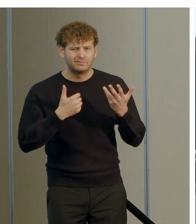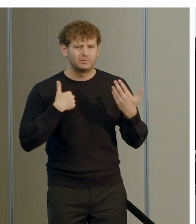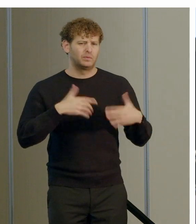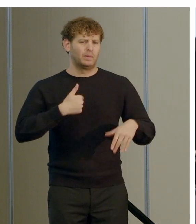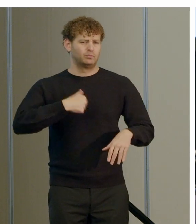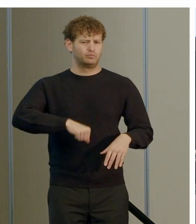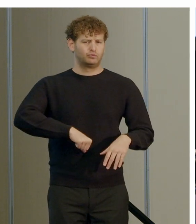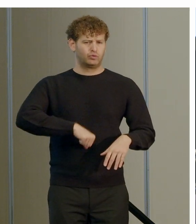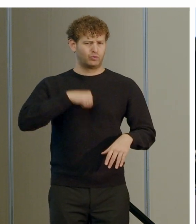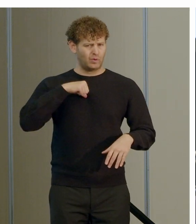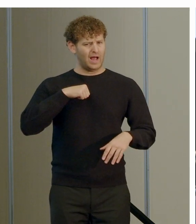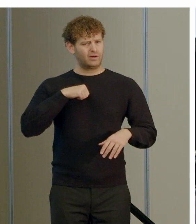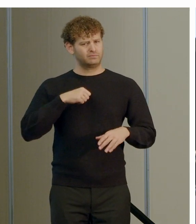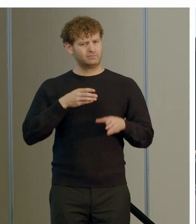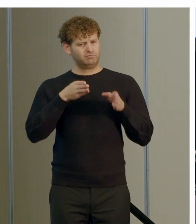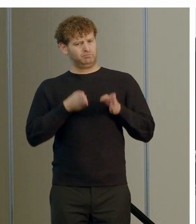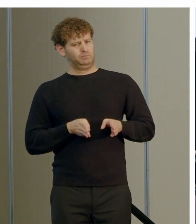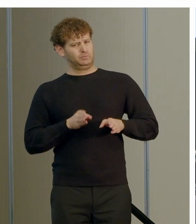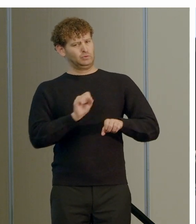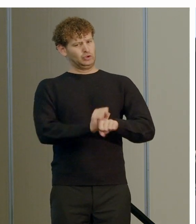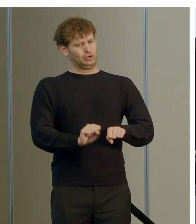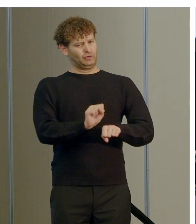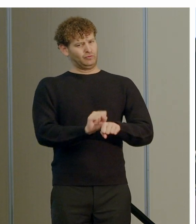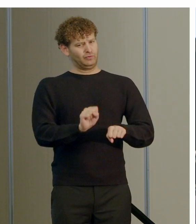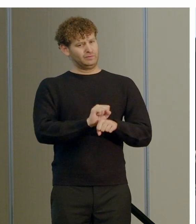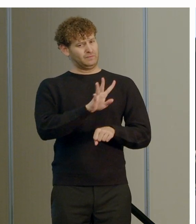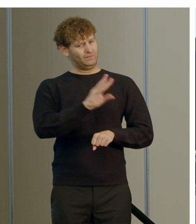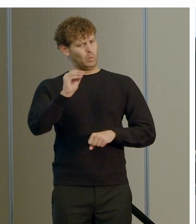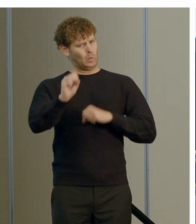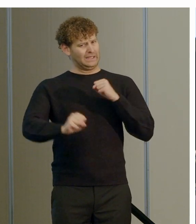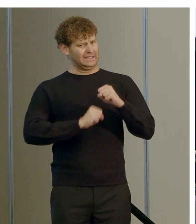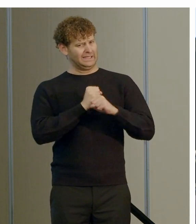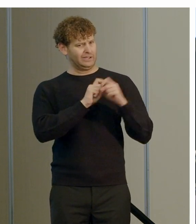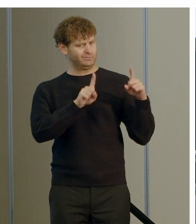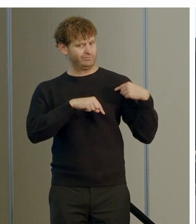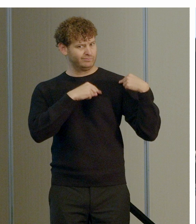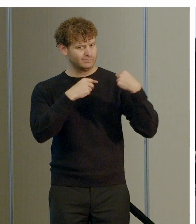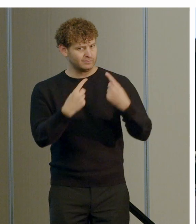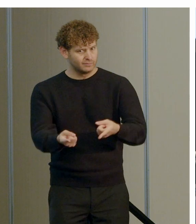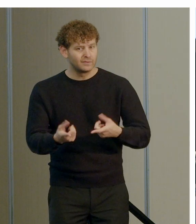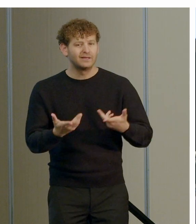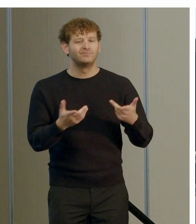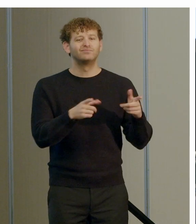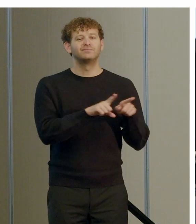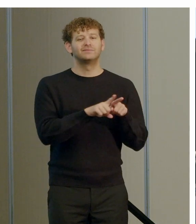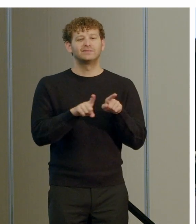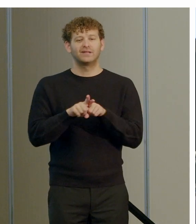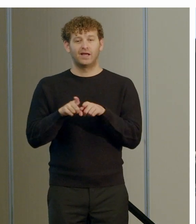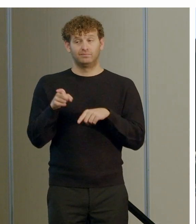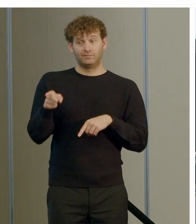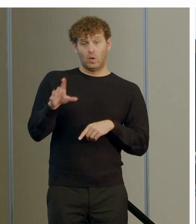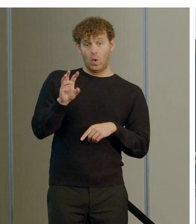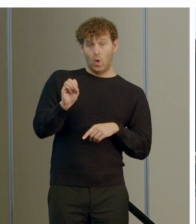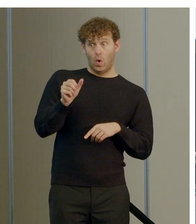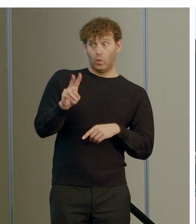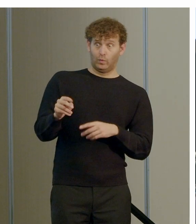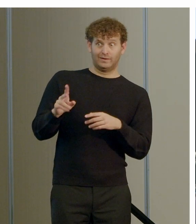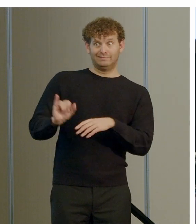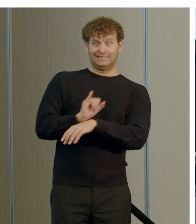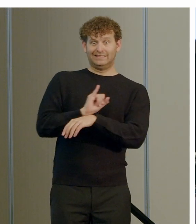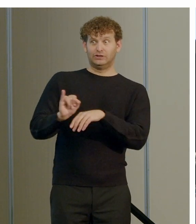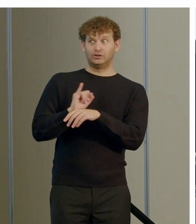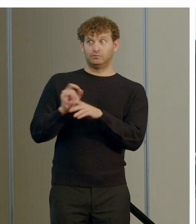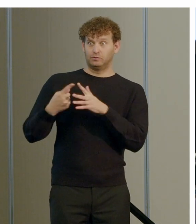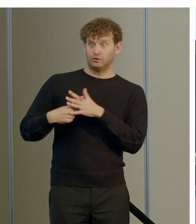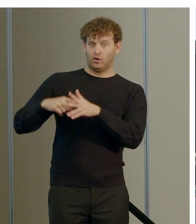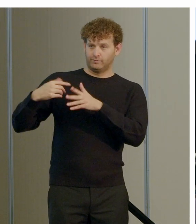decades since I was an intern in Owen's position, really trying to get effective use